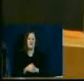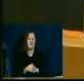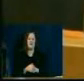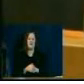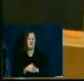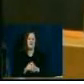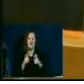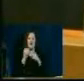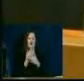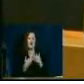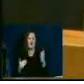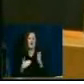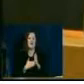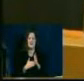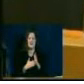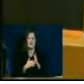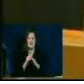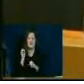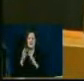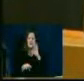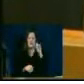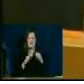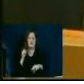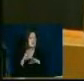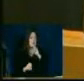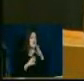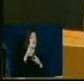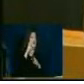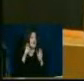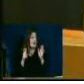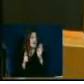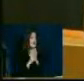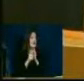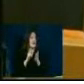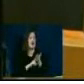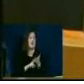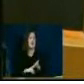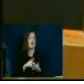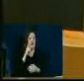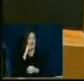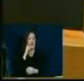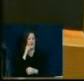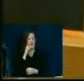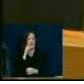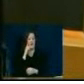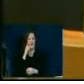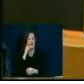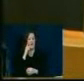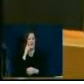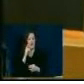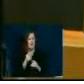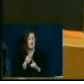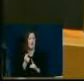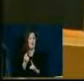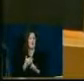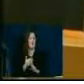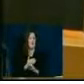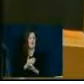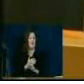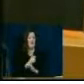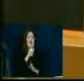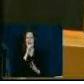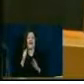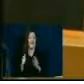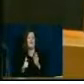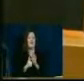there's a lot of things that gets thrown out. I heard illegal contract, and I do think you backed a little bit off of that. It's not an